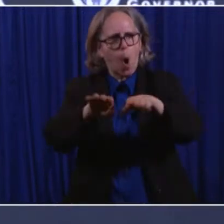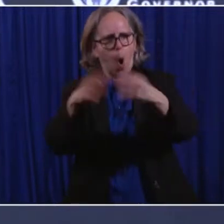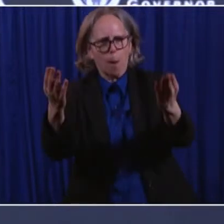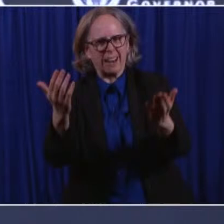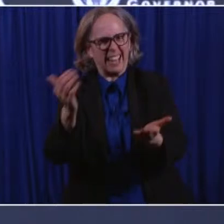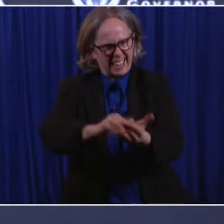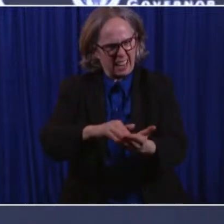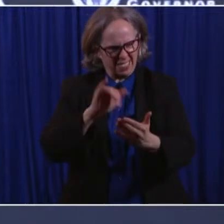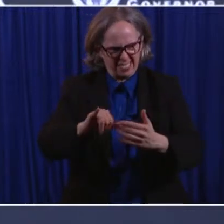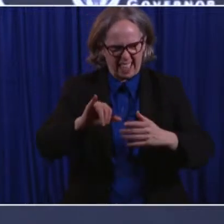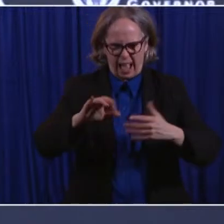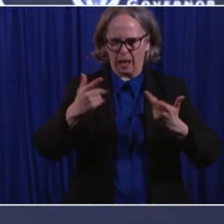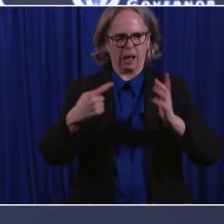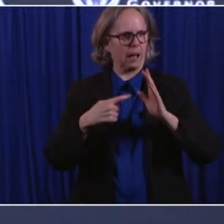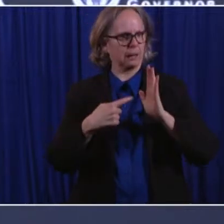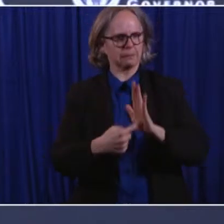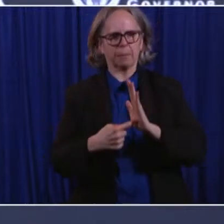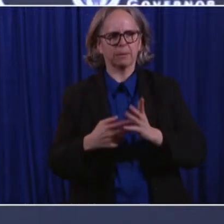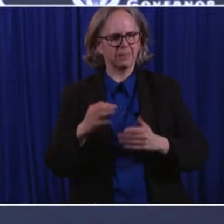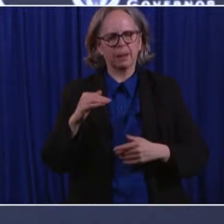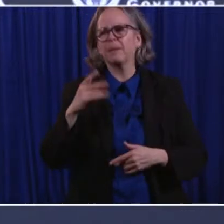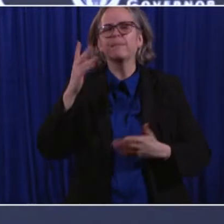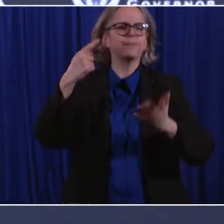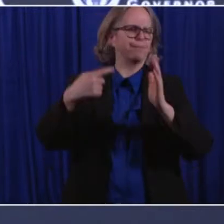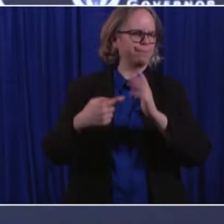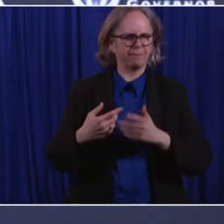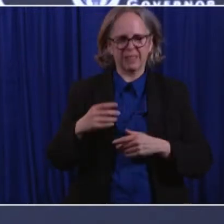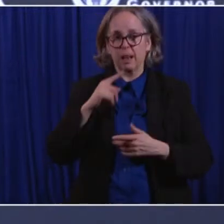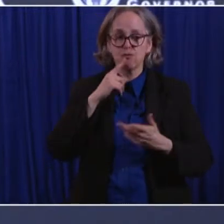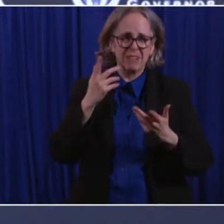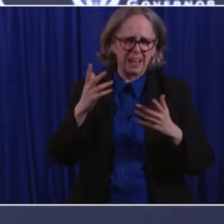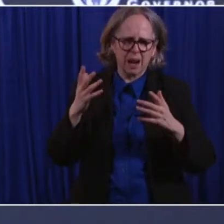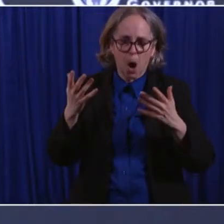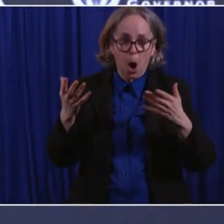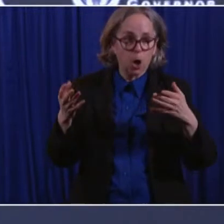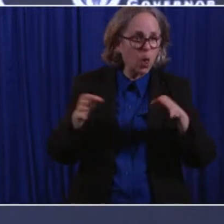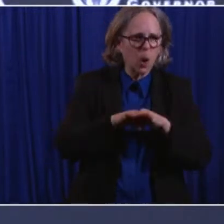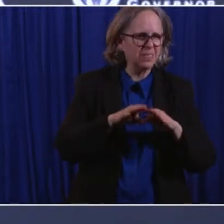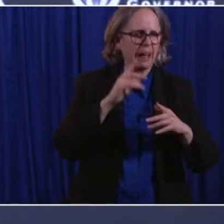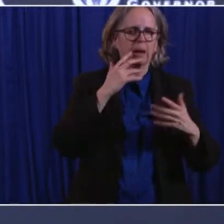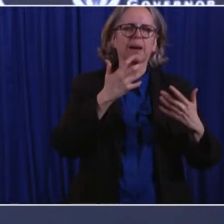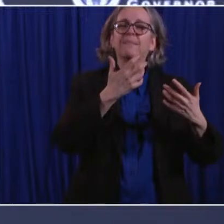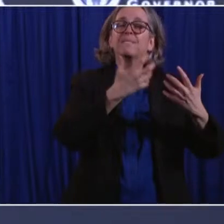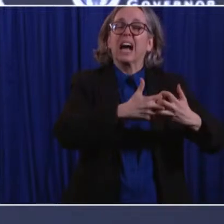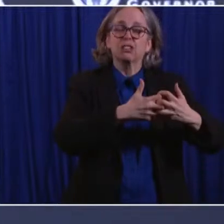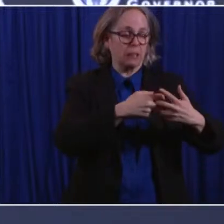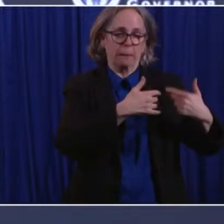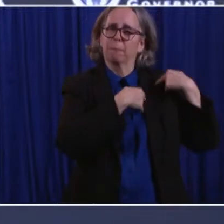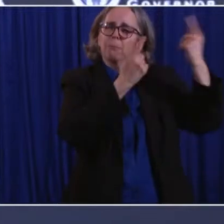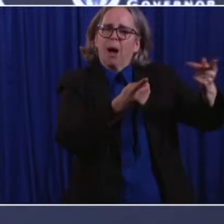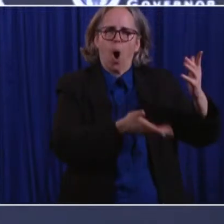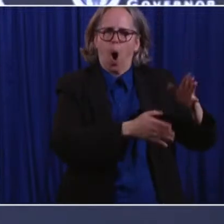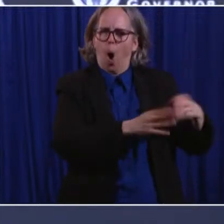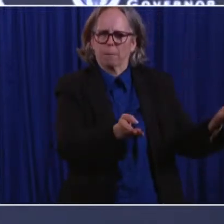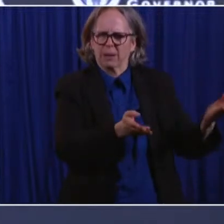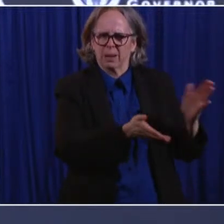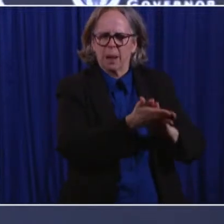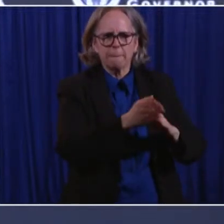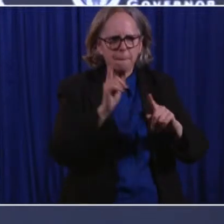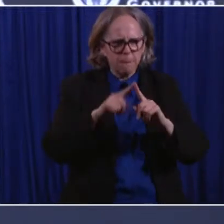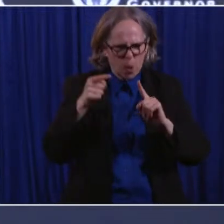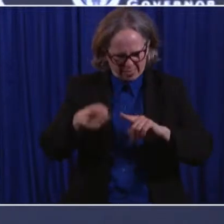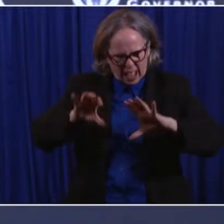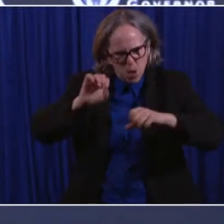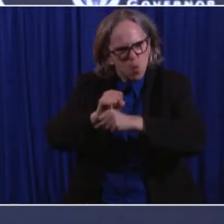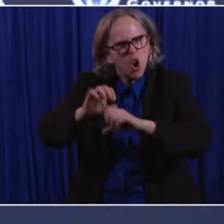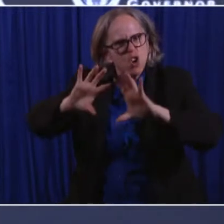manufacturing never stopped. But even in the case of manufacturing, we put together a working group and they came up with protocols. And I'm very proud